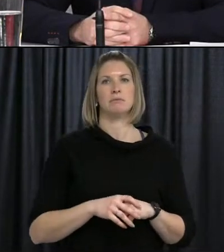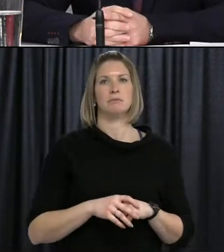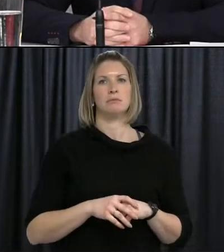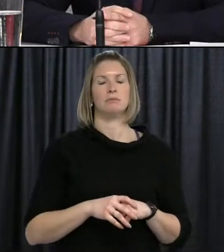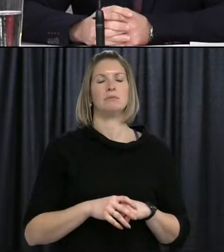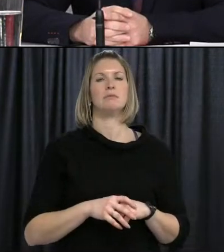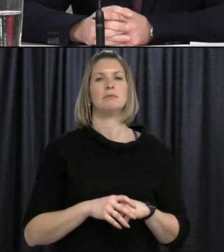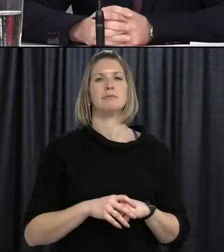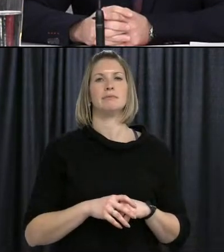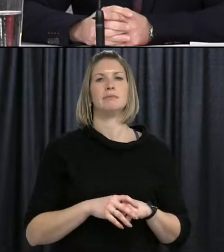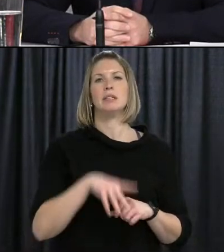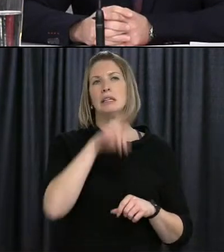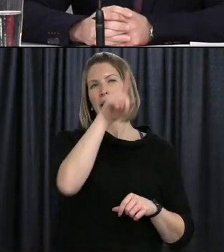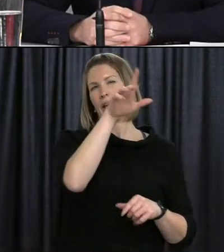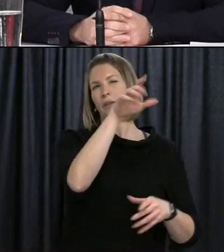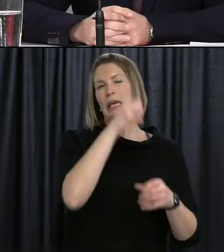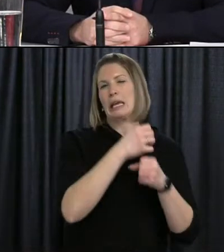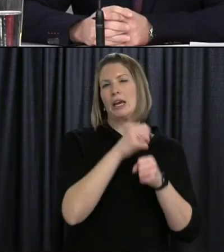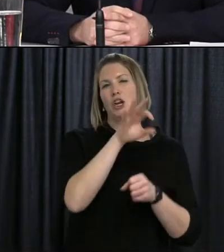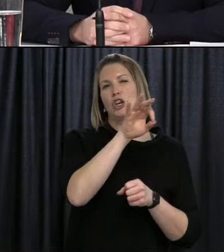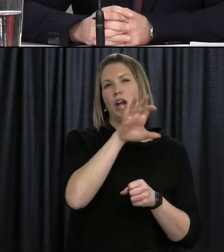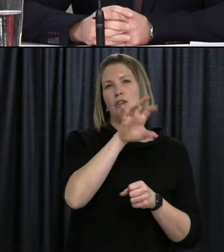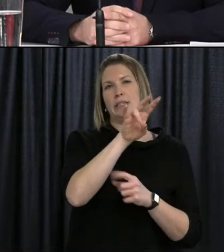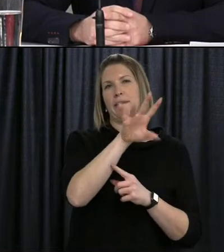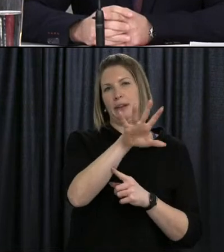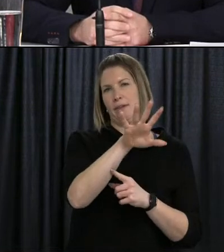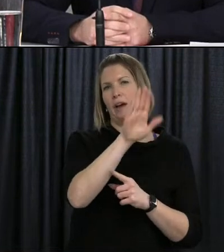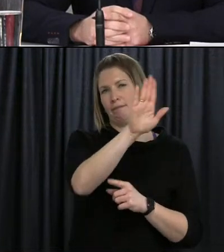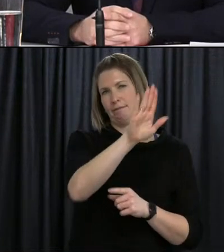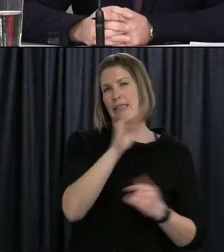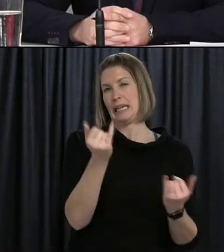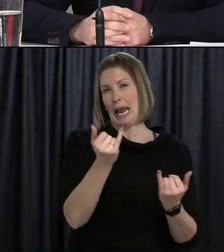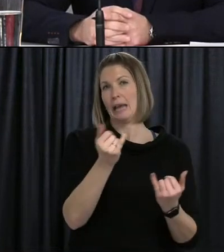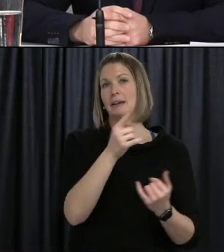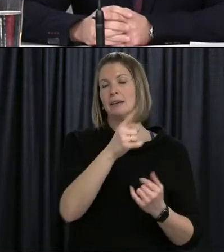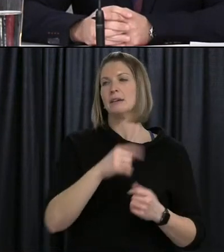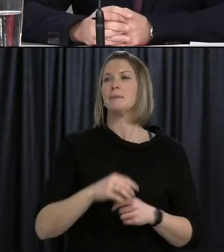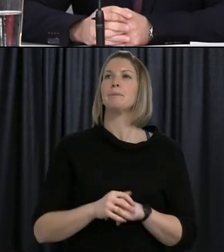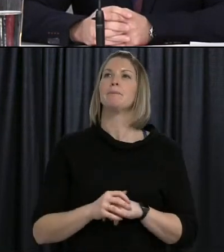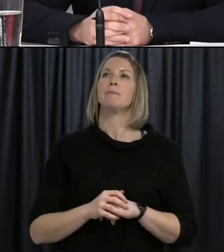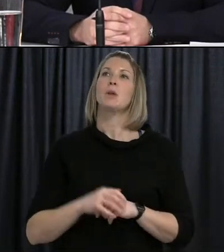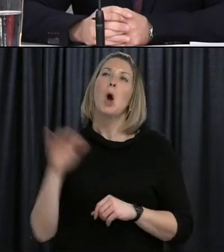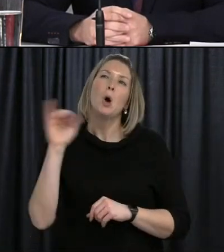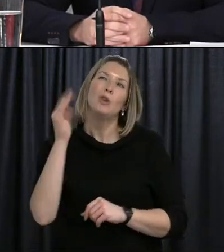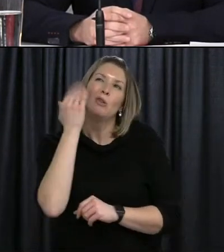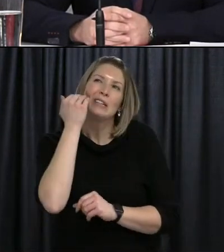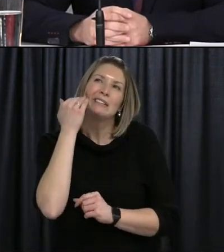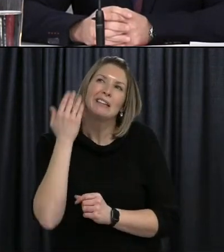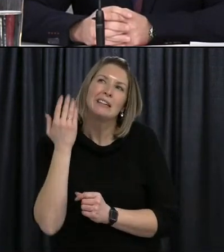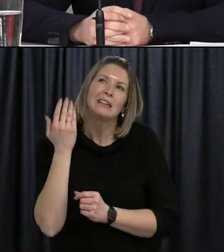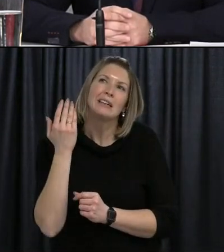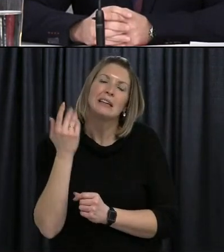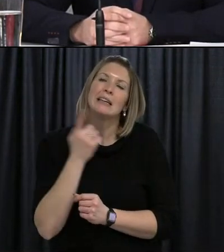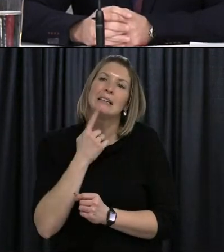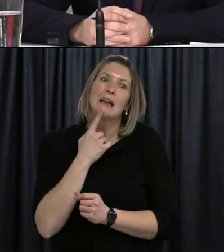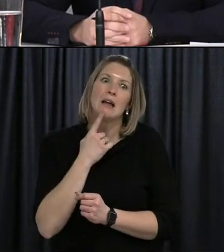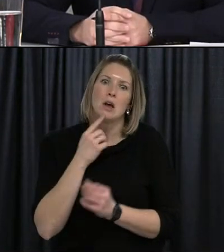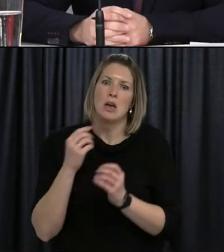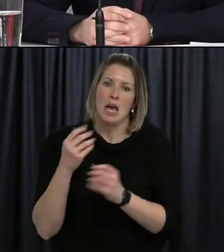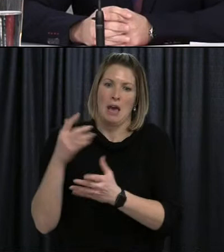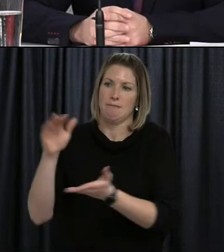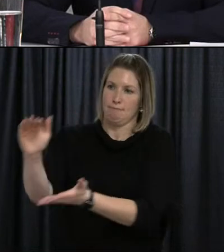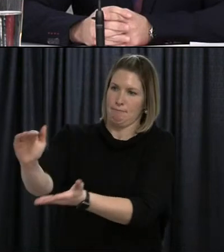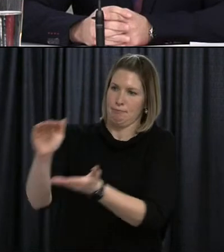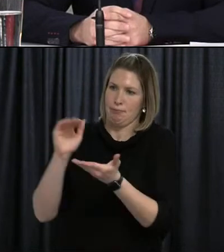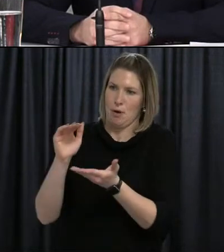The Premier said last week that the province is getting more vaccine than expected. Sometime before that, we were told that we're actually